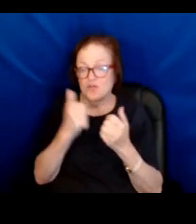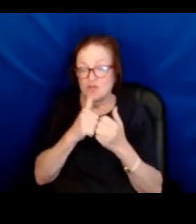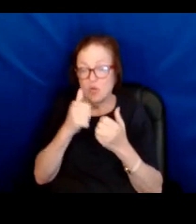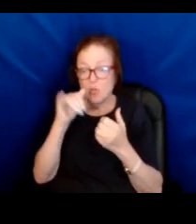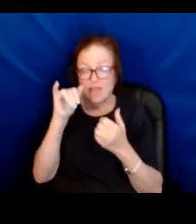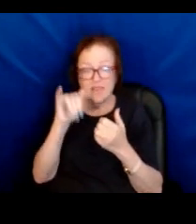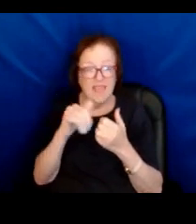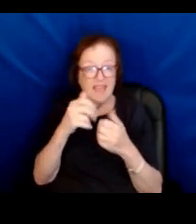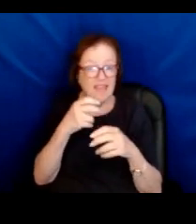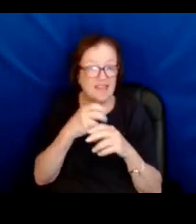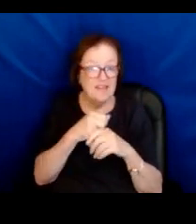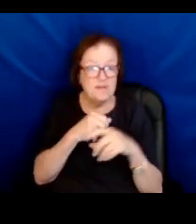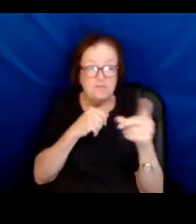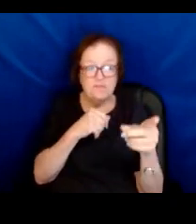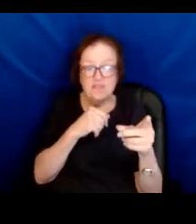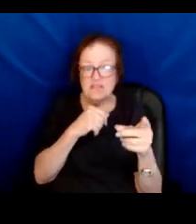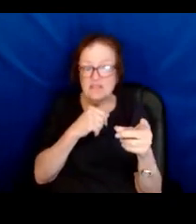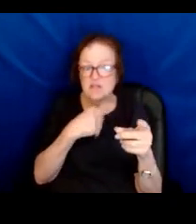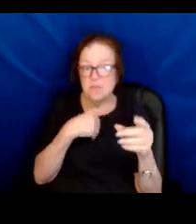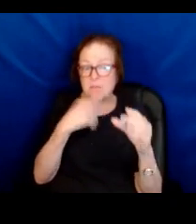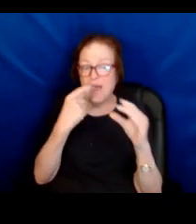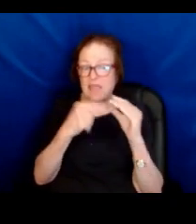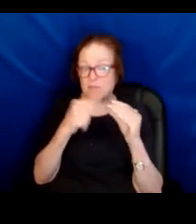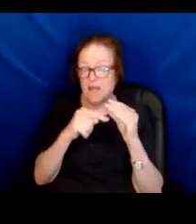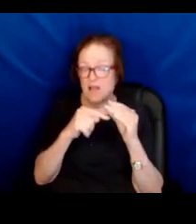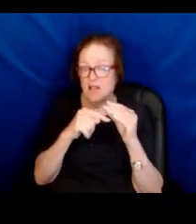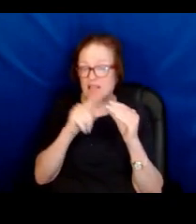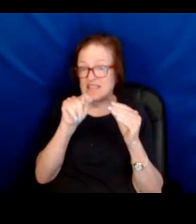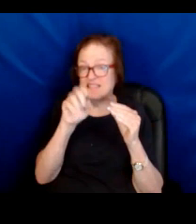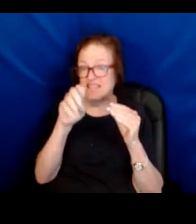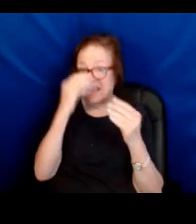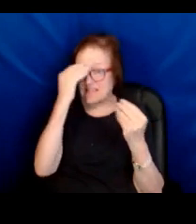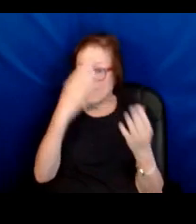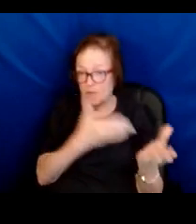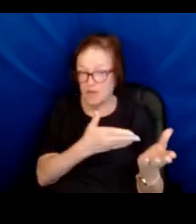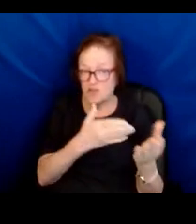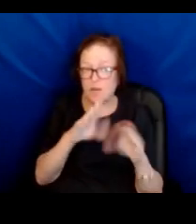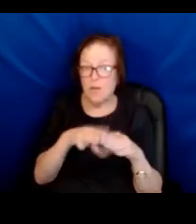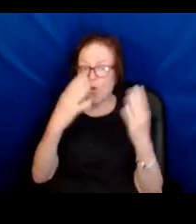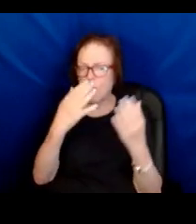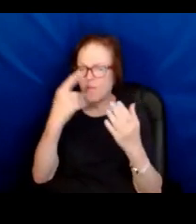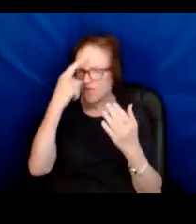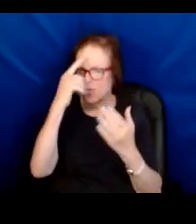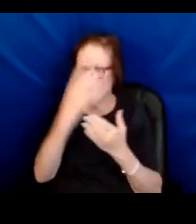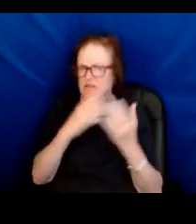this is Ted's information here. My email address was earlier, but I want to open it up to discussions and questions.